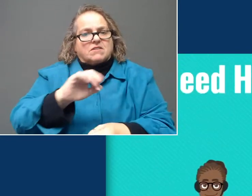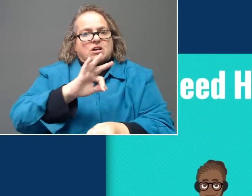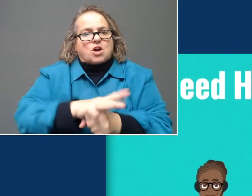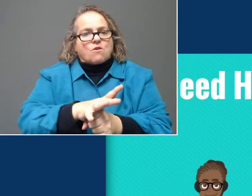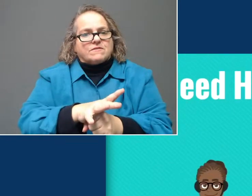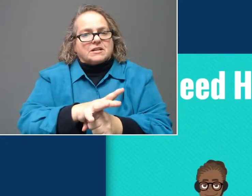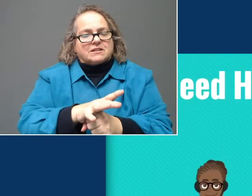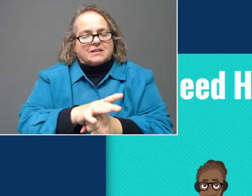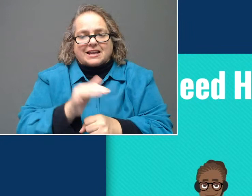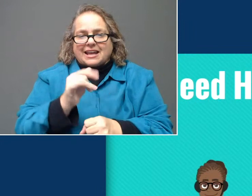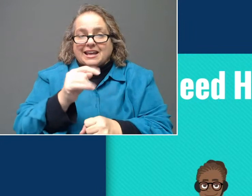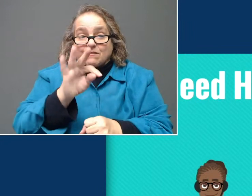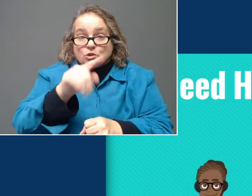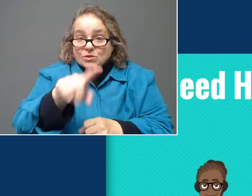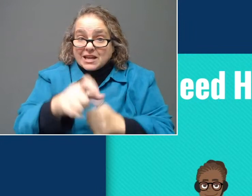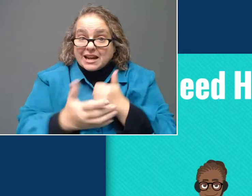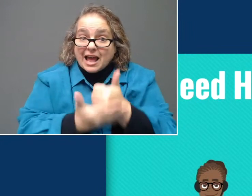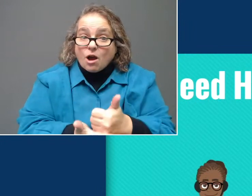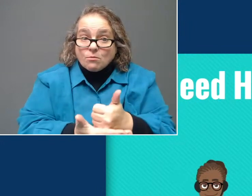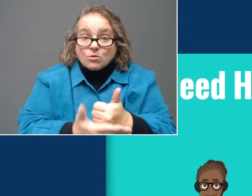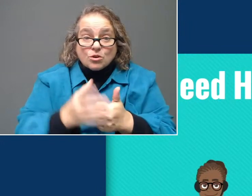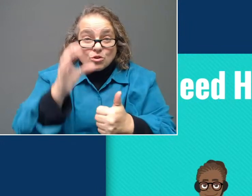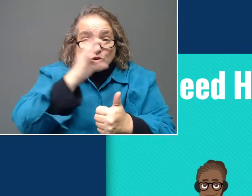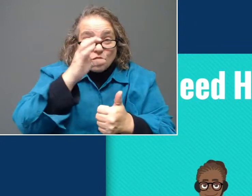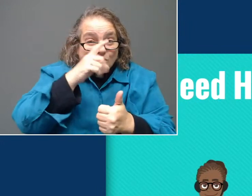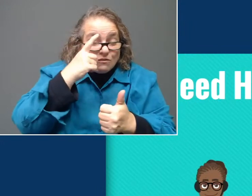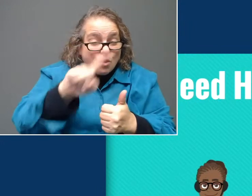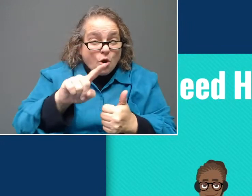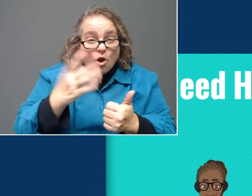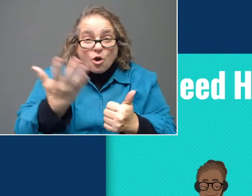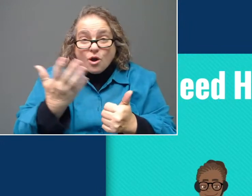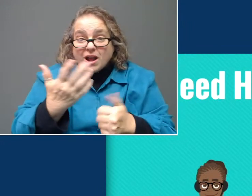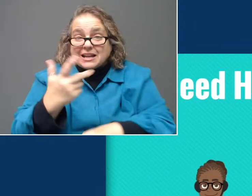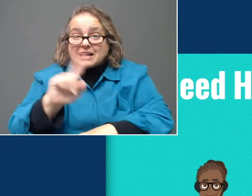need assistance using the Find a Vaccine website, contact